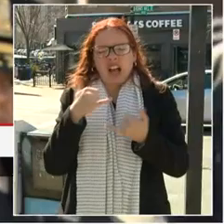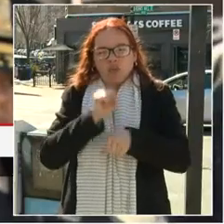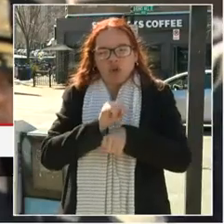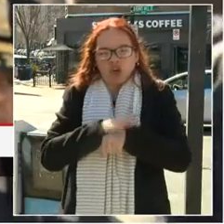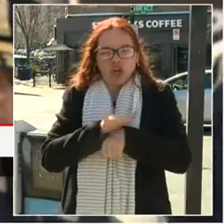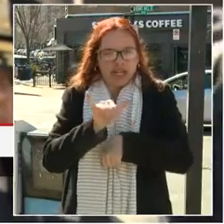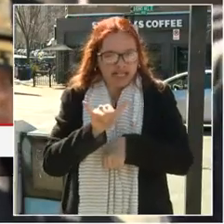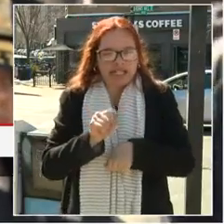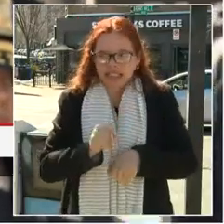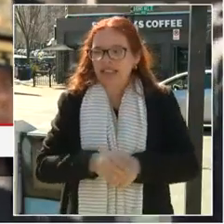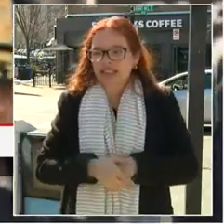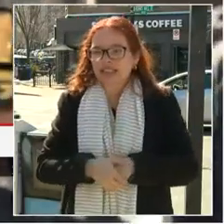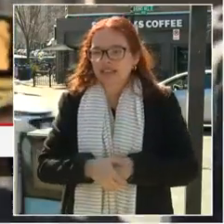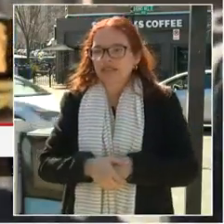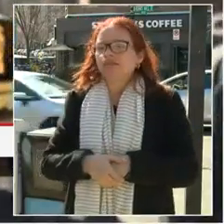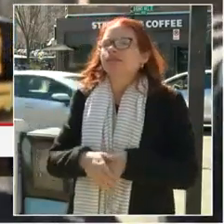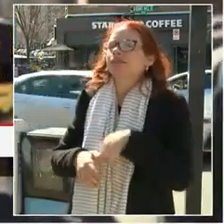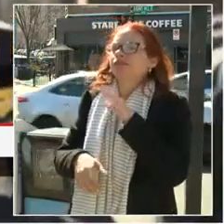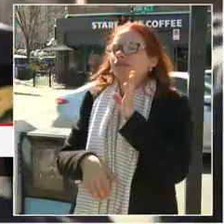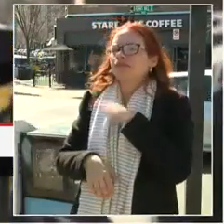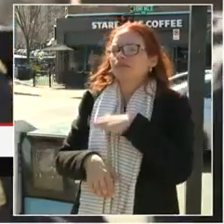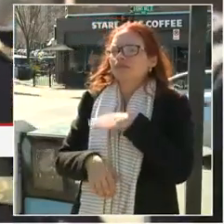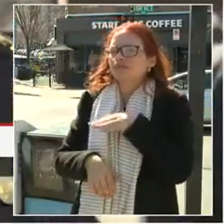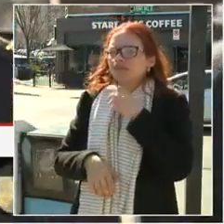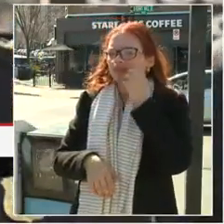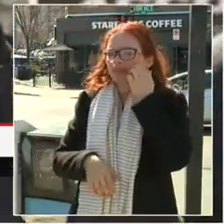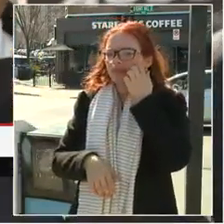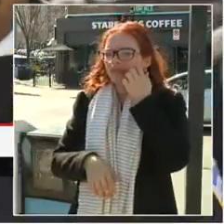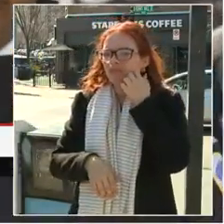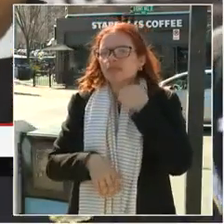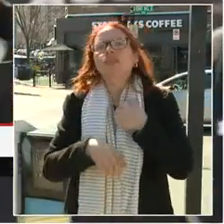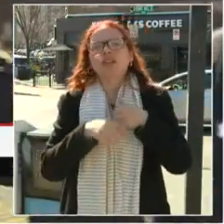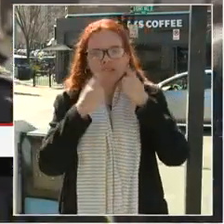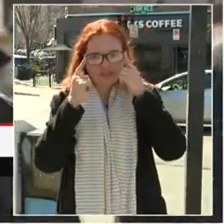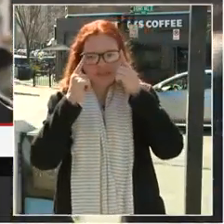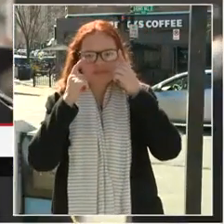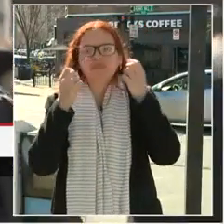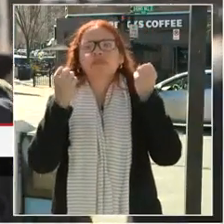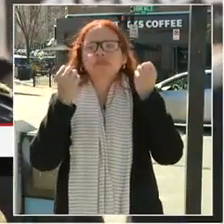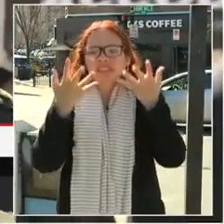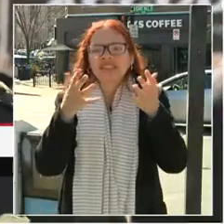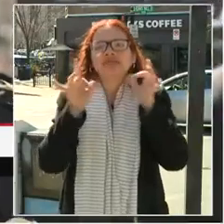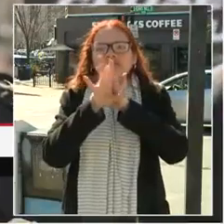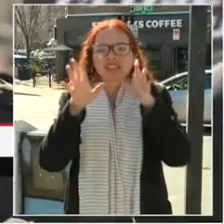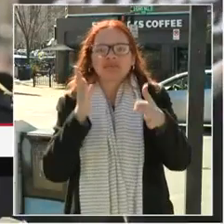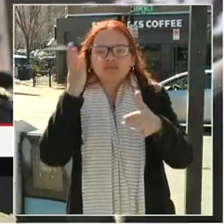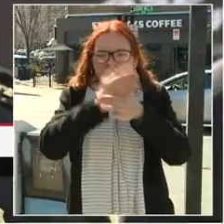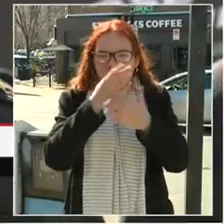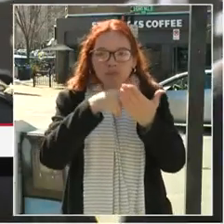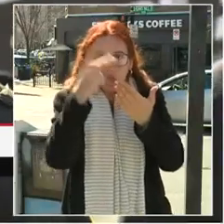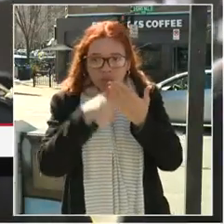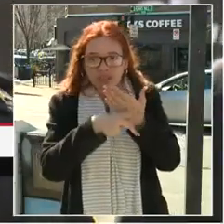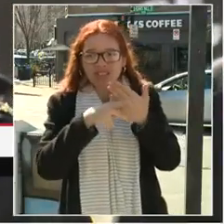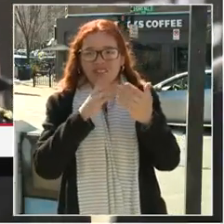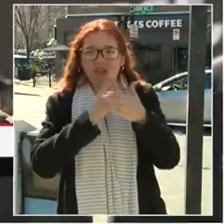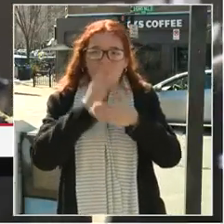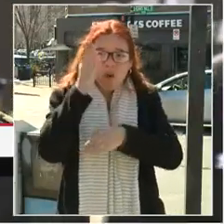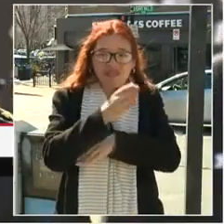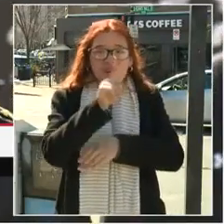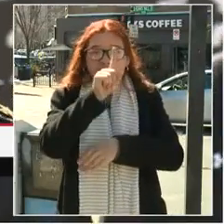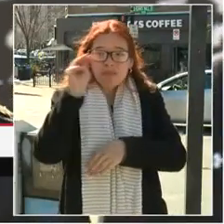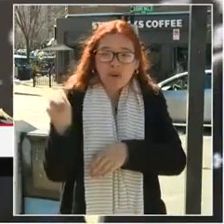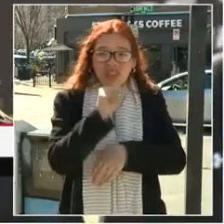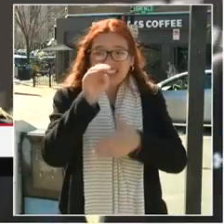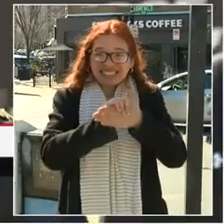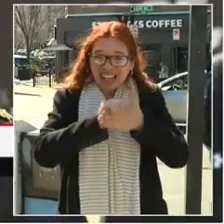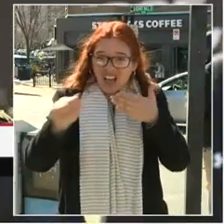Chief, the city has a lot of violence interruption programs, more than $100 million worth or more.